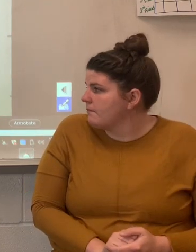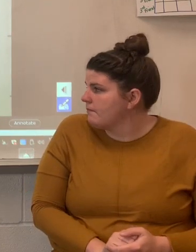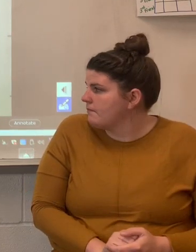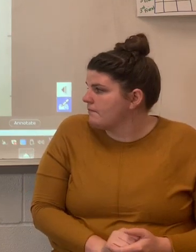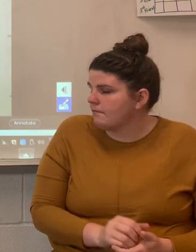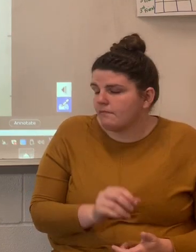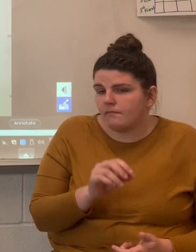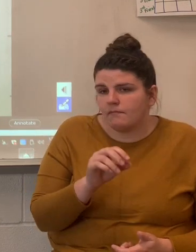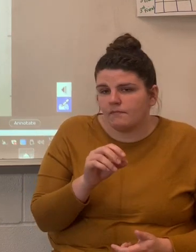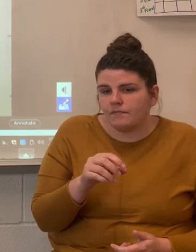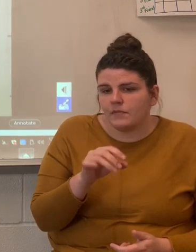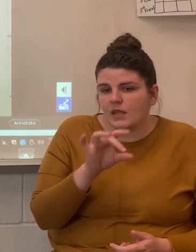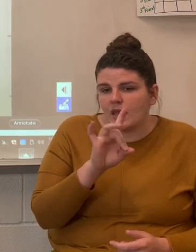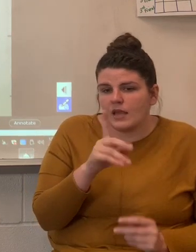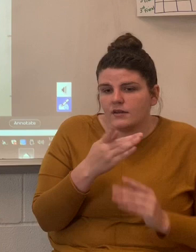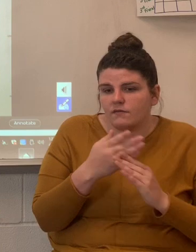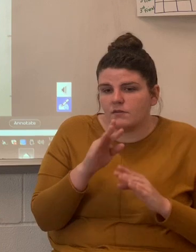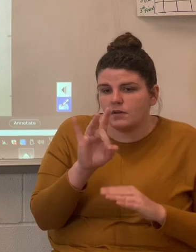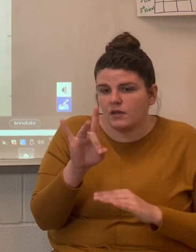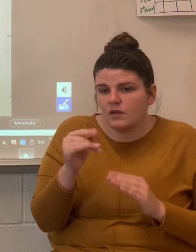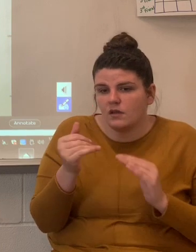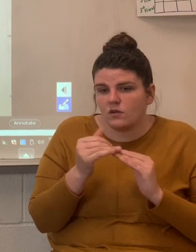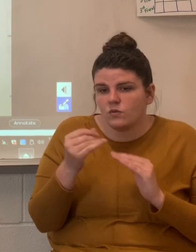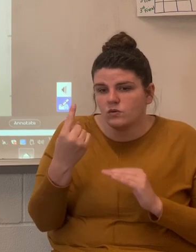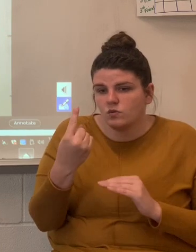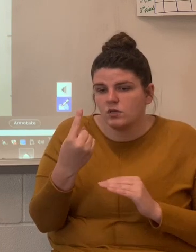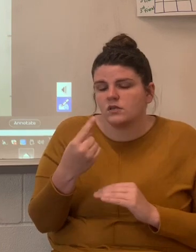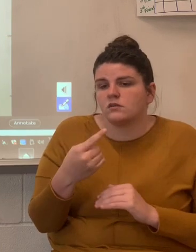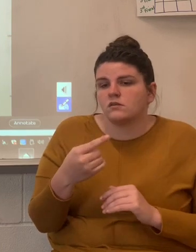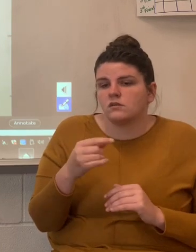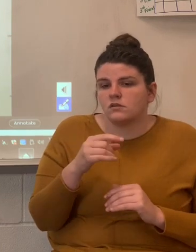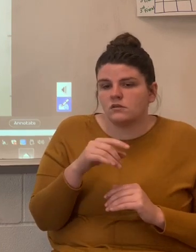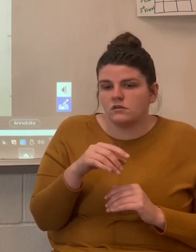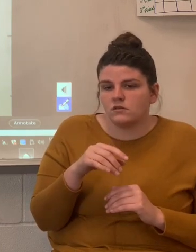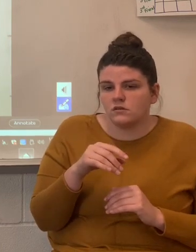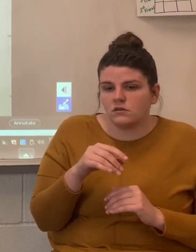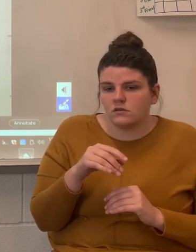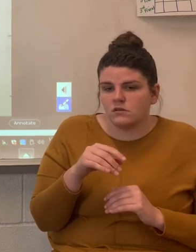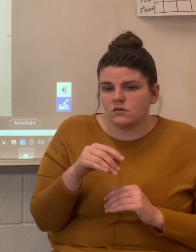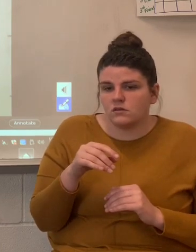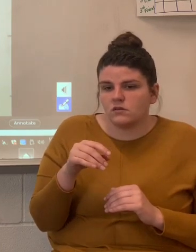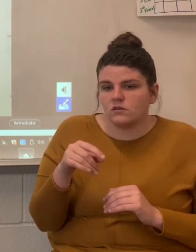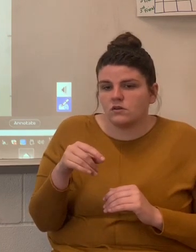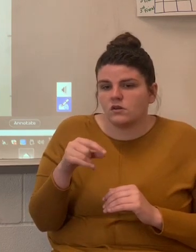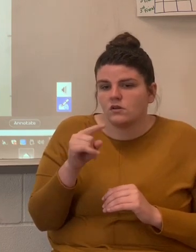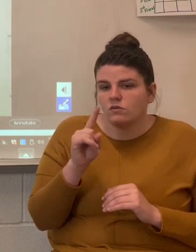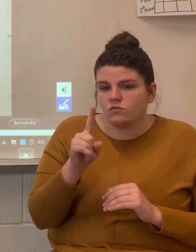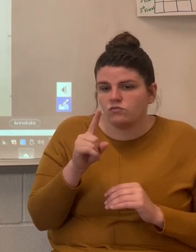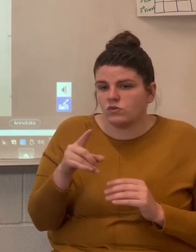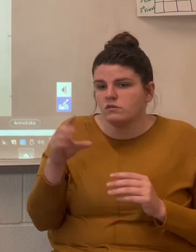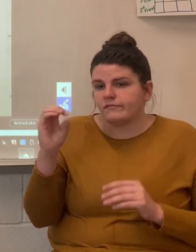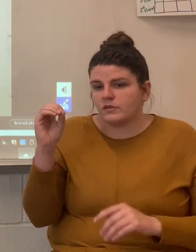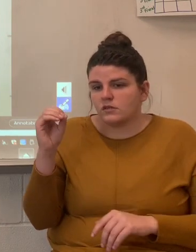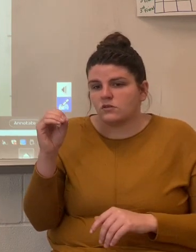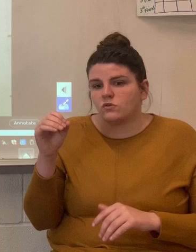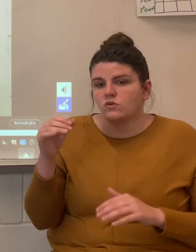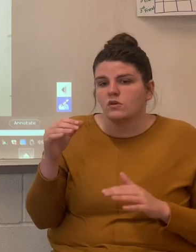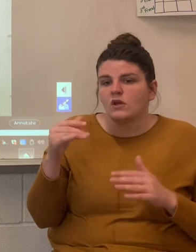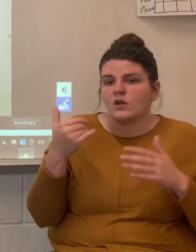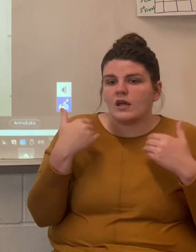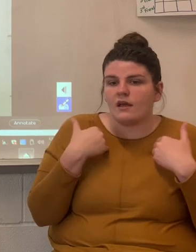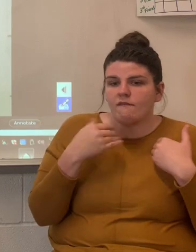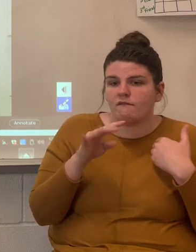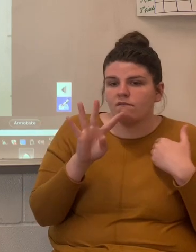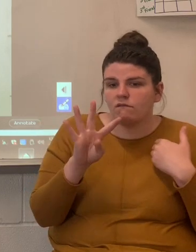8 goes into 8 one time. Subtract, bring down my 4. 8 doesn't go into 4, we put a 0 there. I end up with a 4, so I